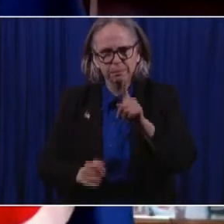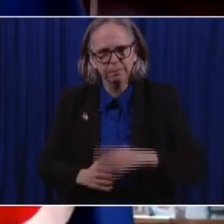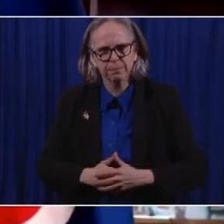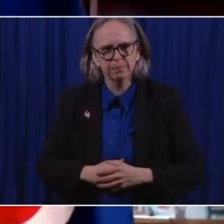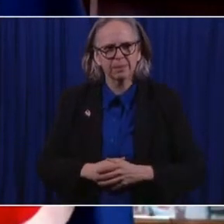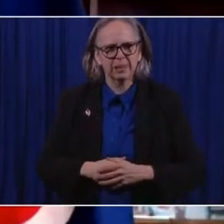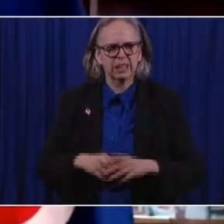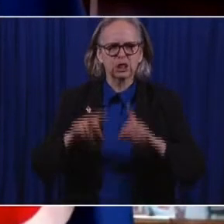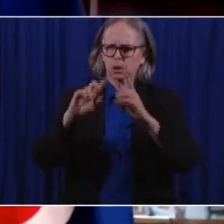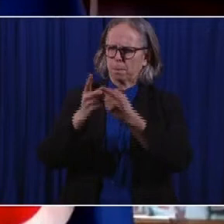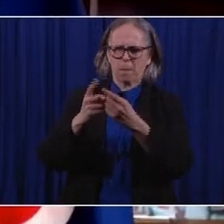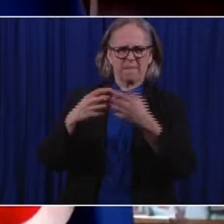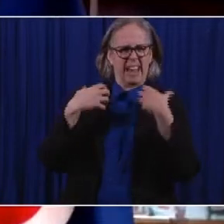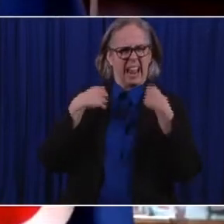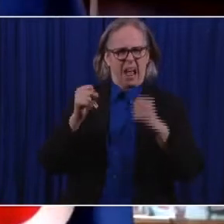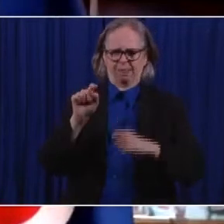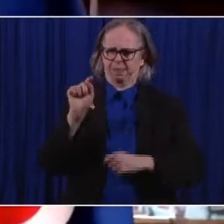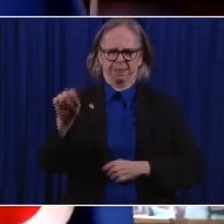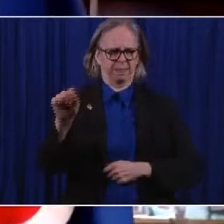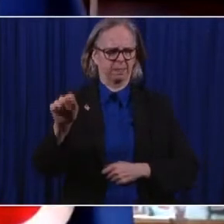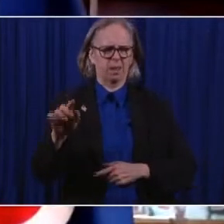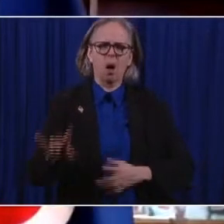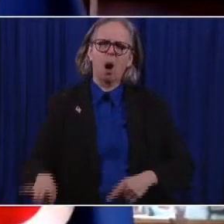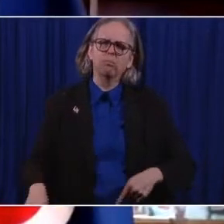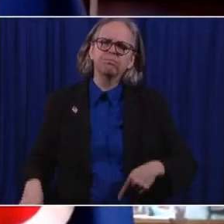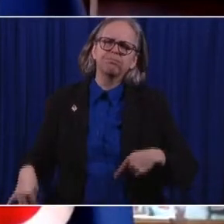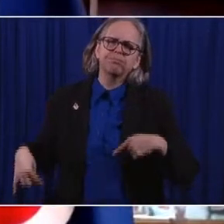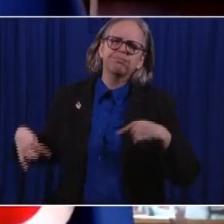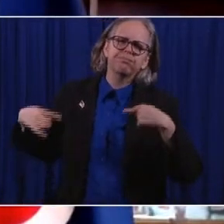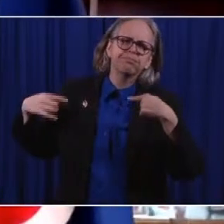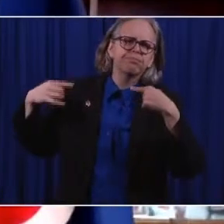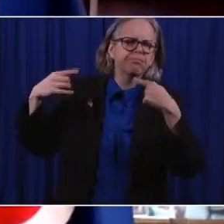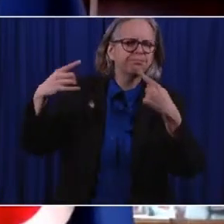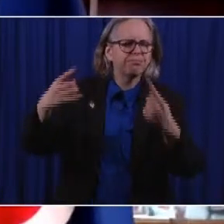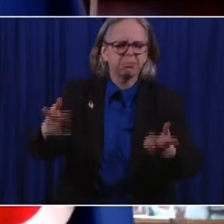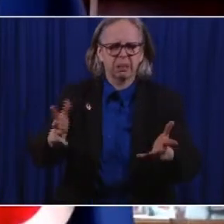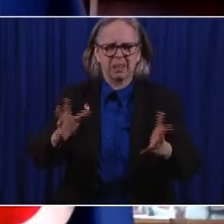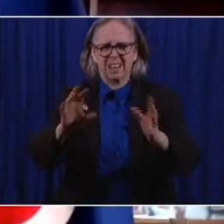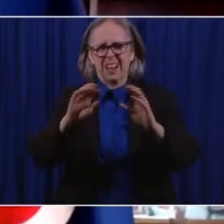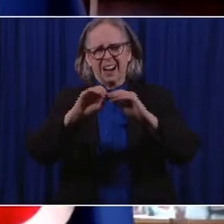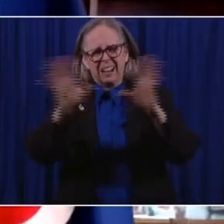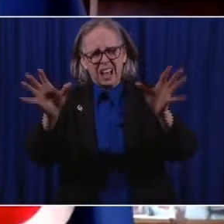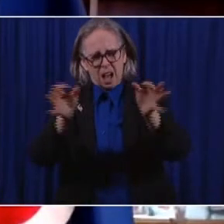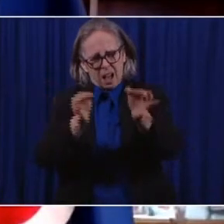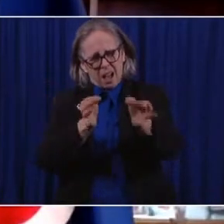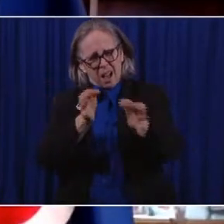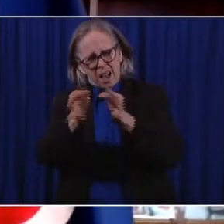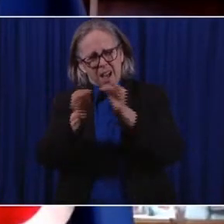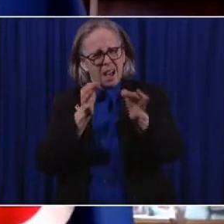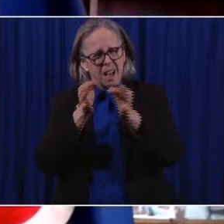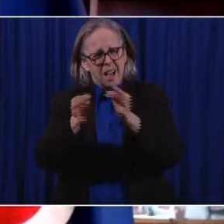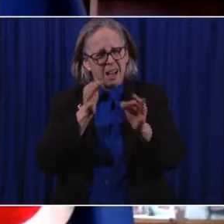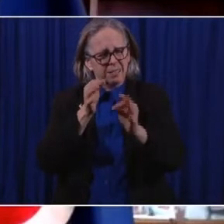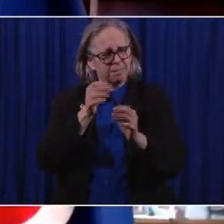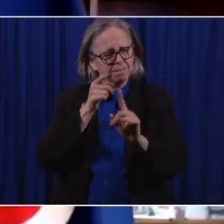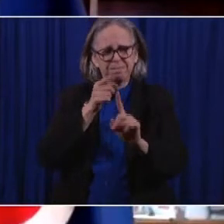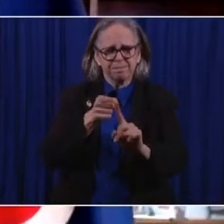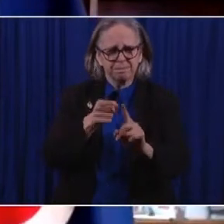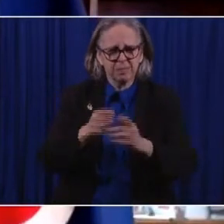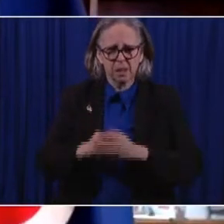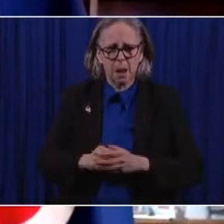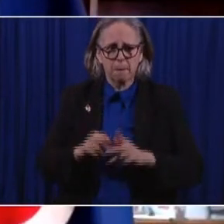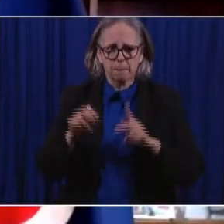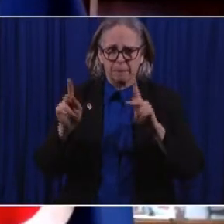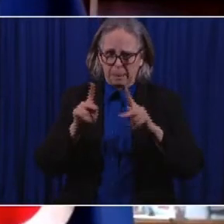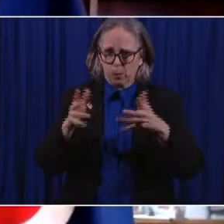weeks now, has clearly made it clear to everybody who's receiving vaccines, whether that's health departments, hospitals, or